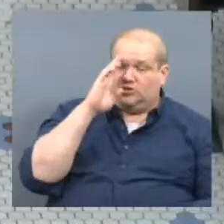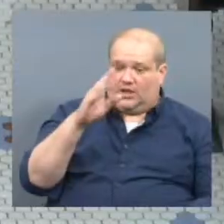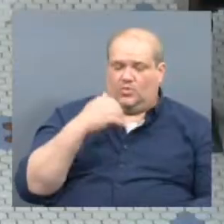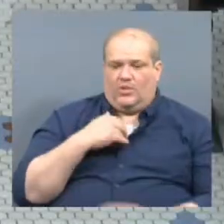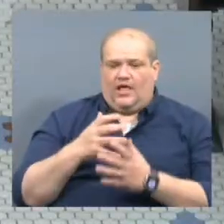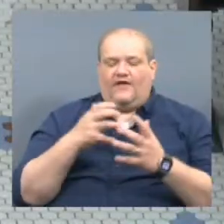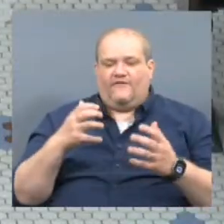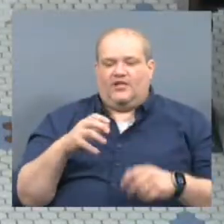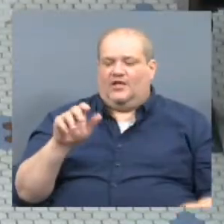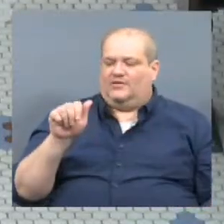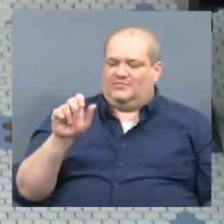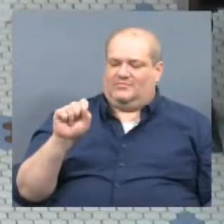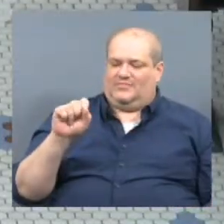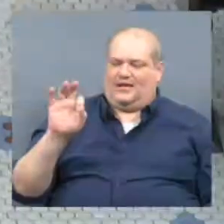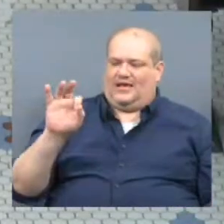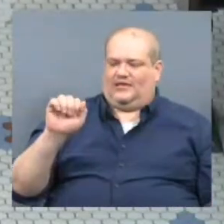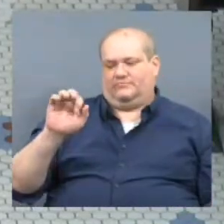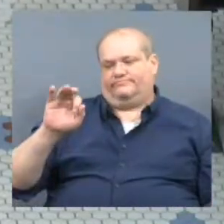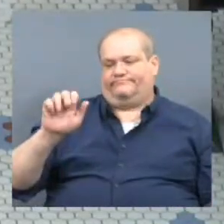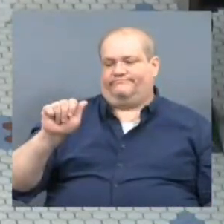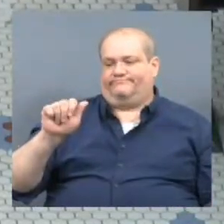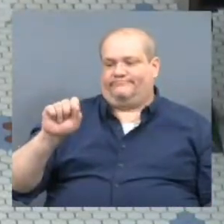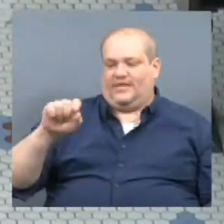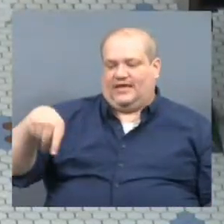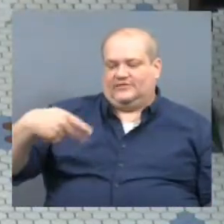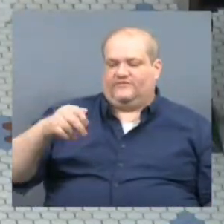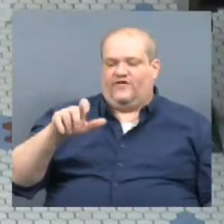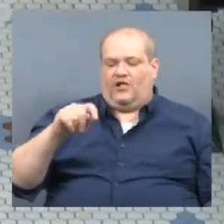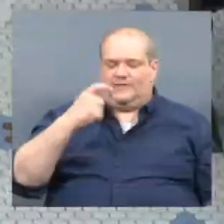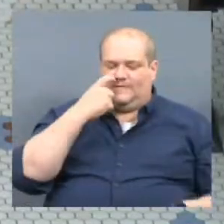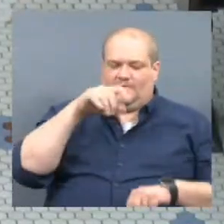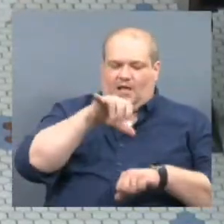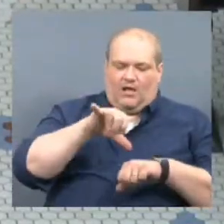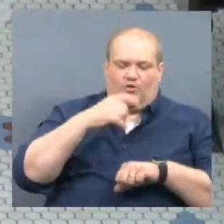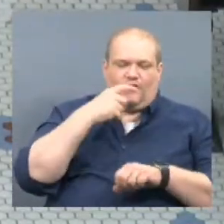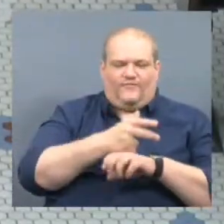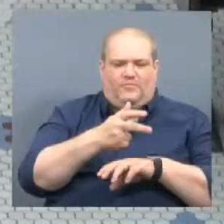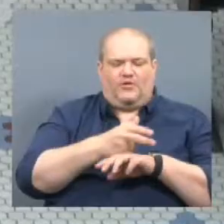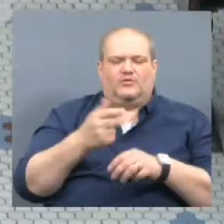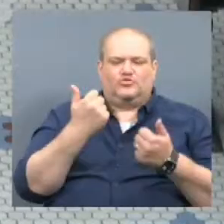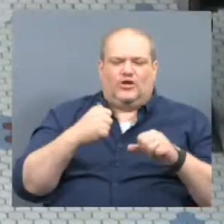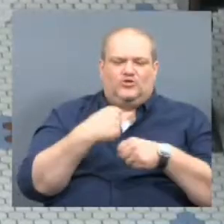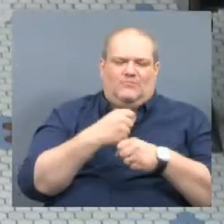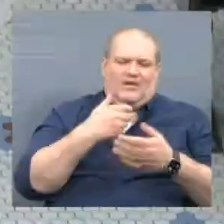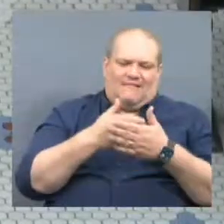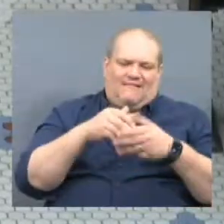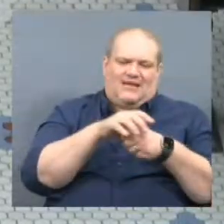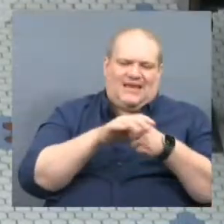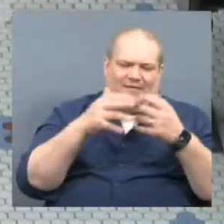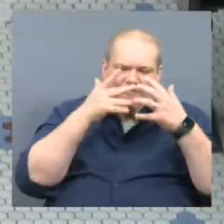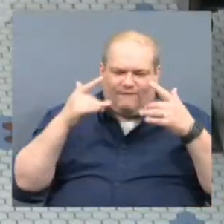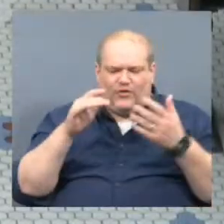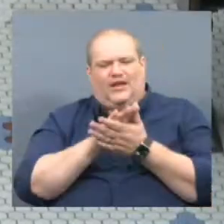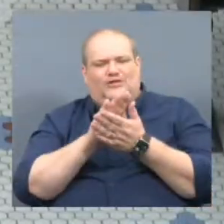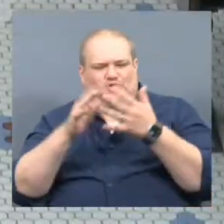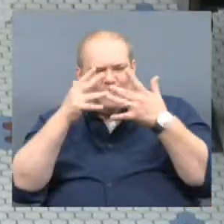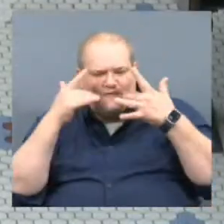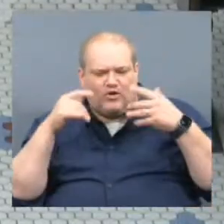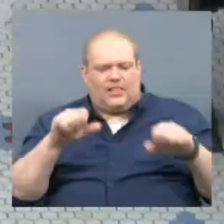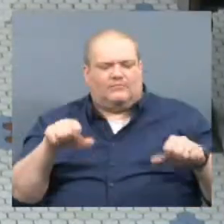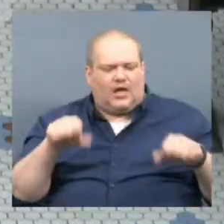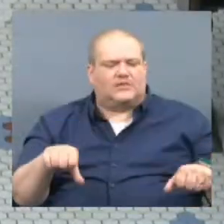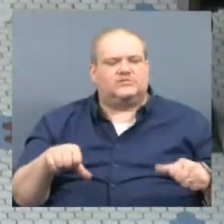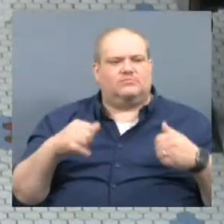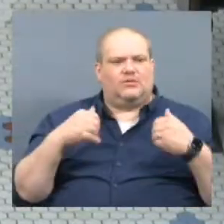of asphalt for parking, but we are trying to make it as neighbor-friendly, school-friendly as we can in